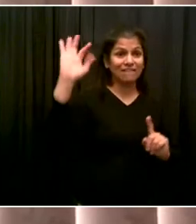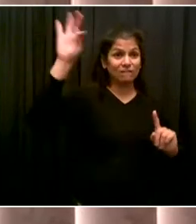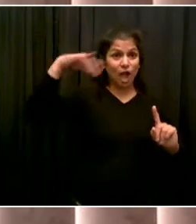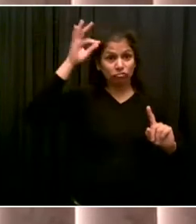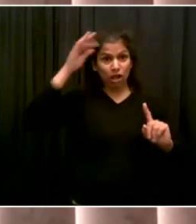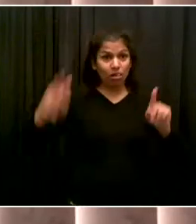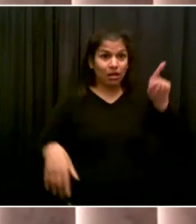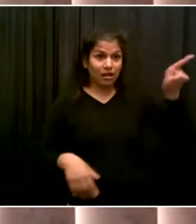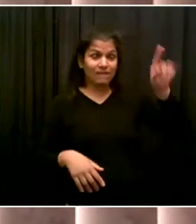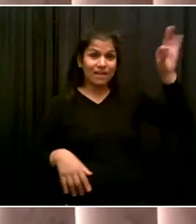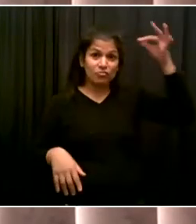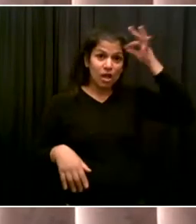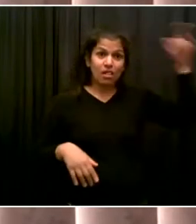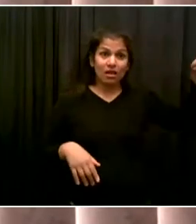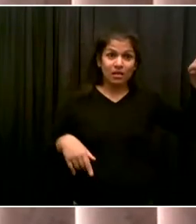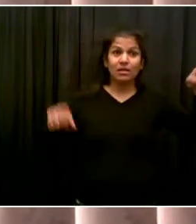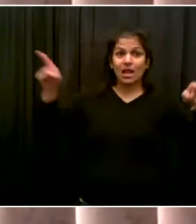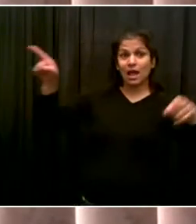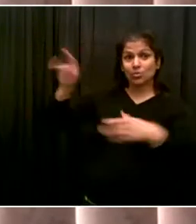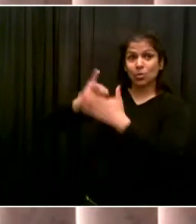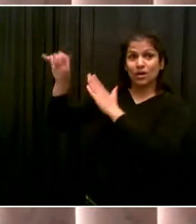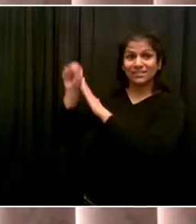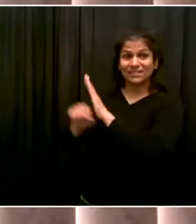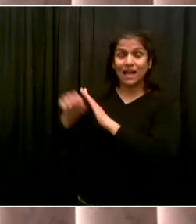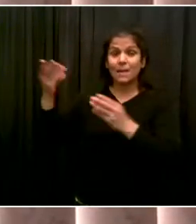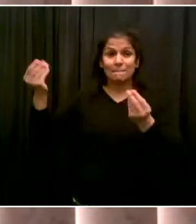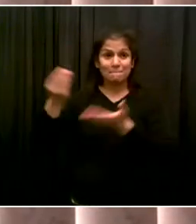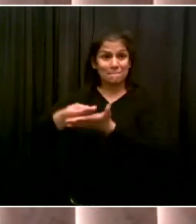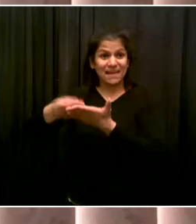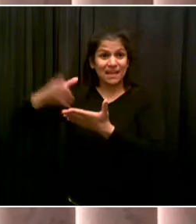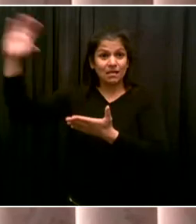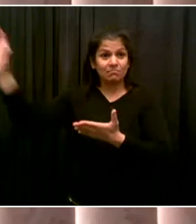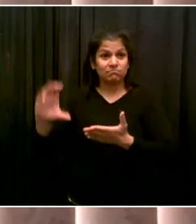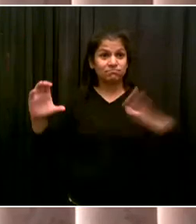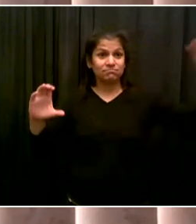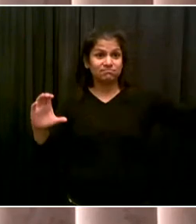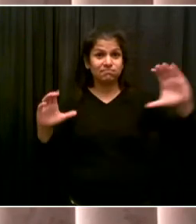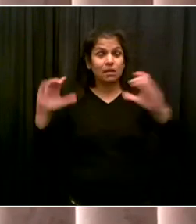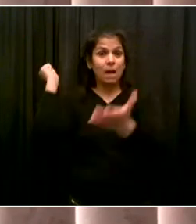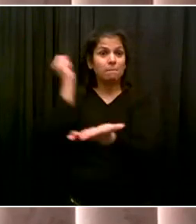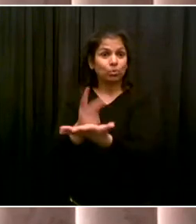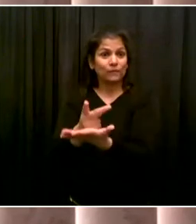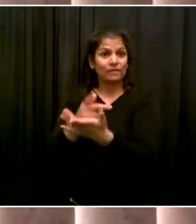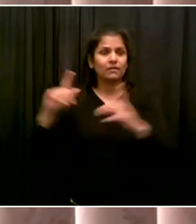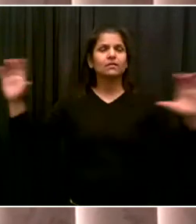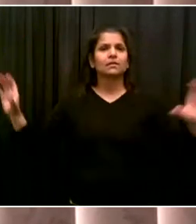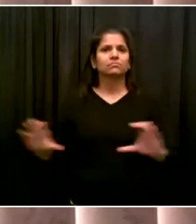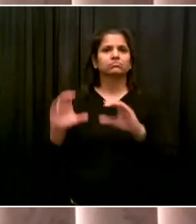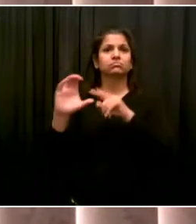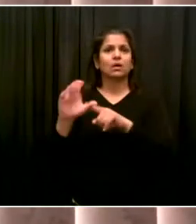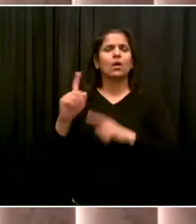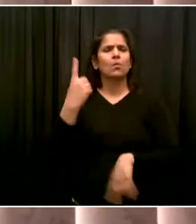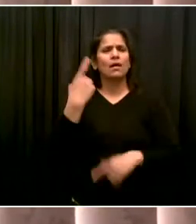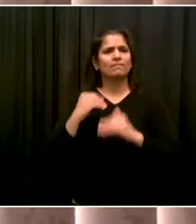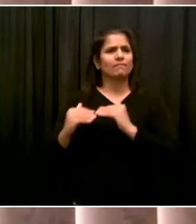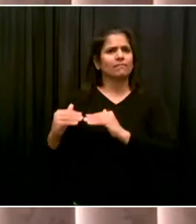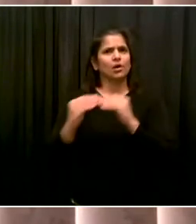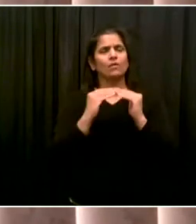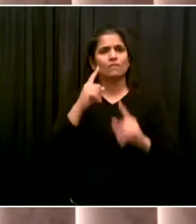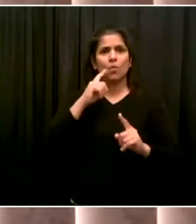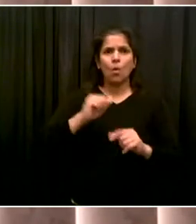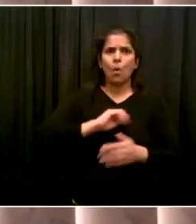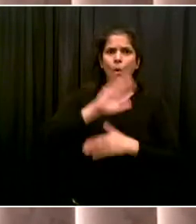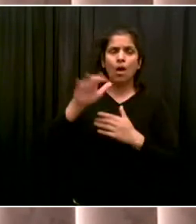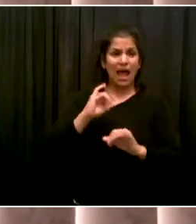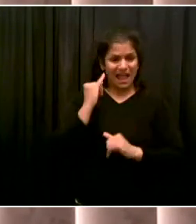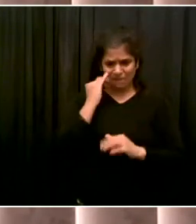even prior to being mayor, to fight for equity in terms of education funding. I want to give a big public shout out and thanks